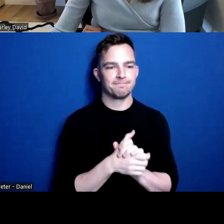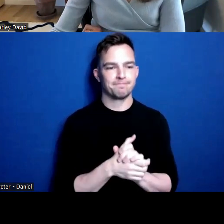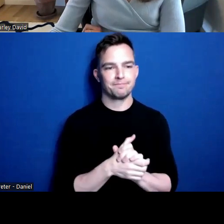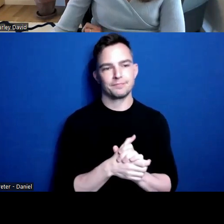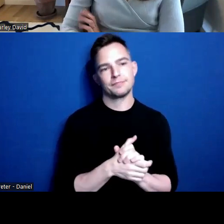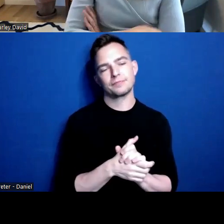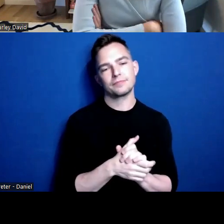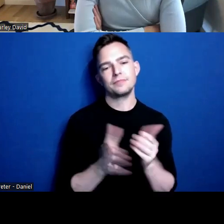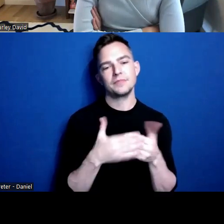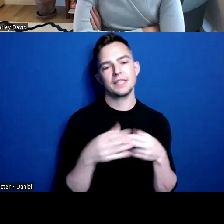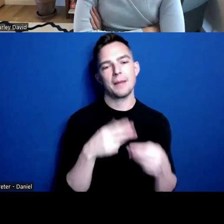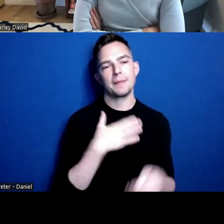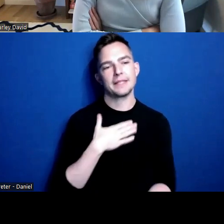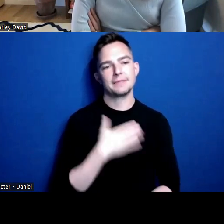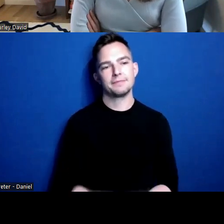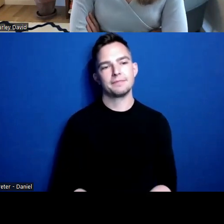Next slide, please.